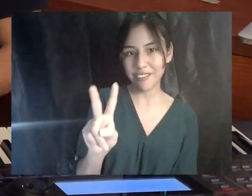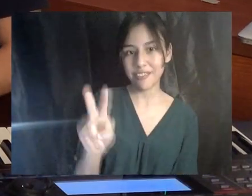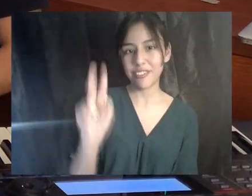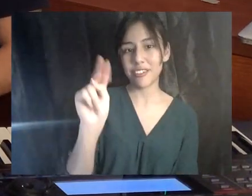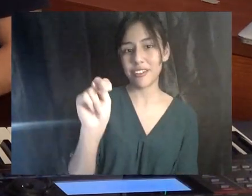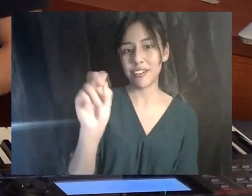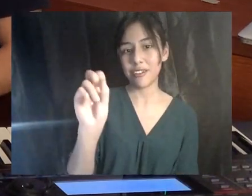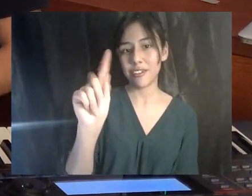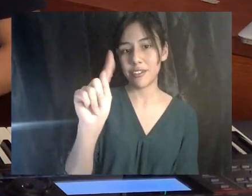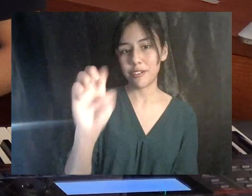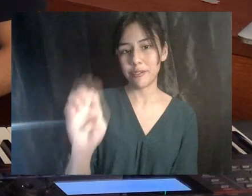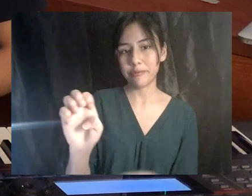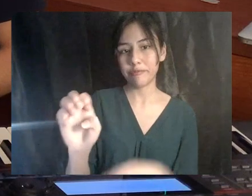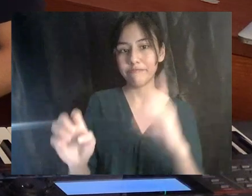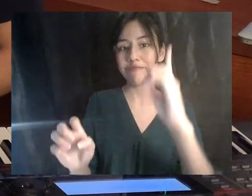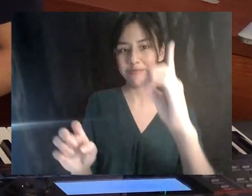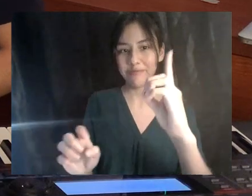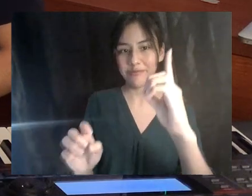second line of our music.